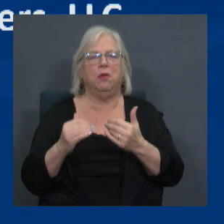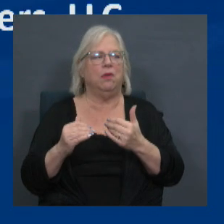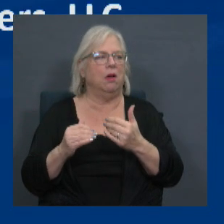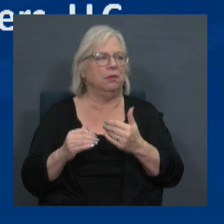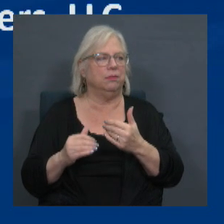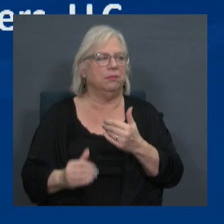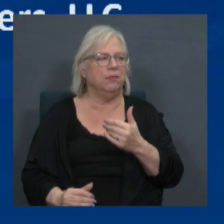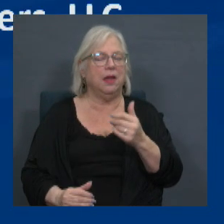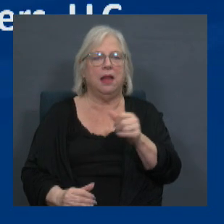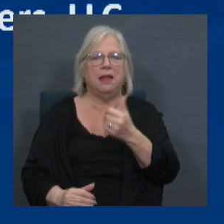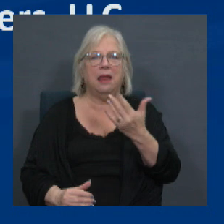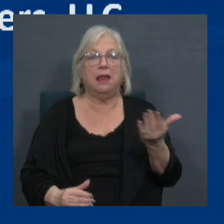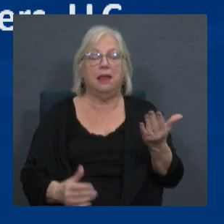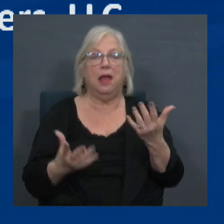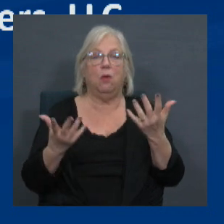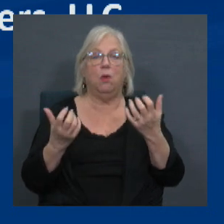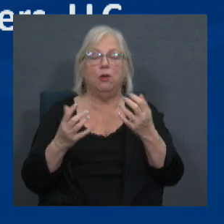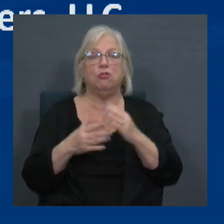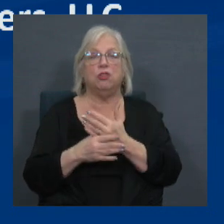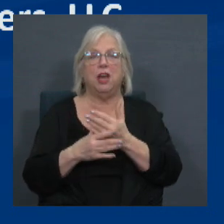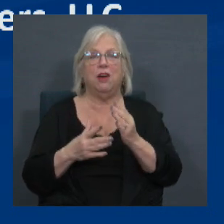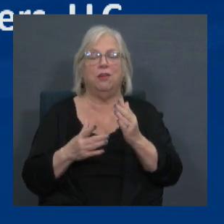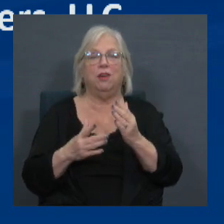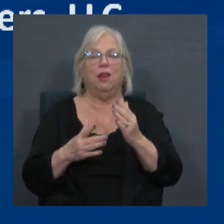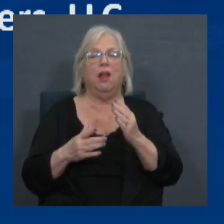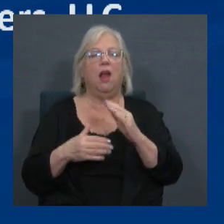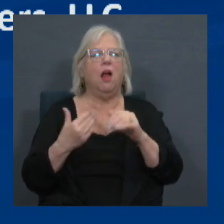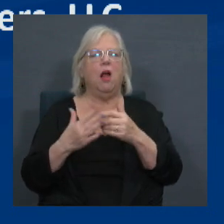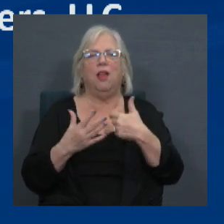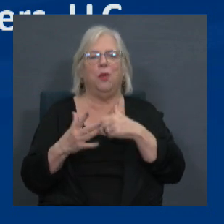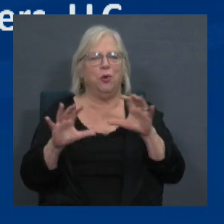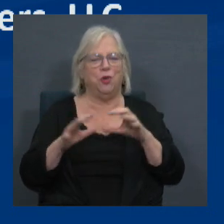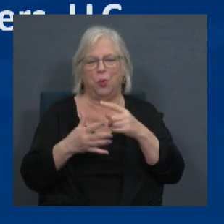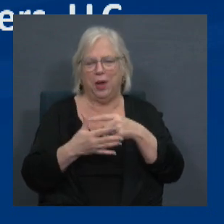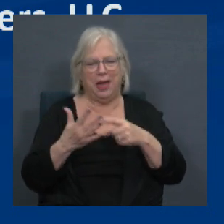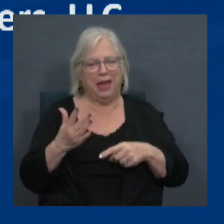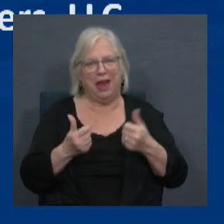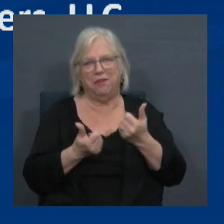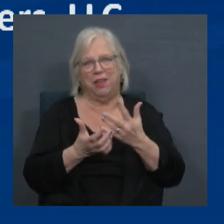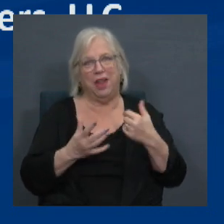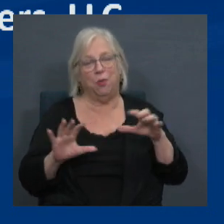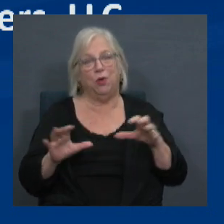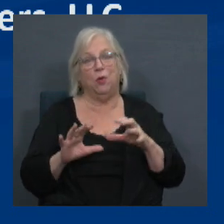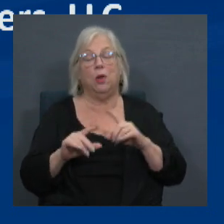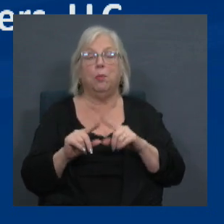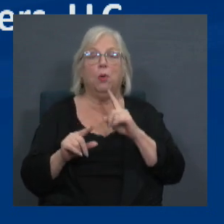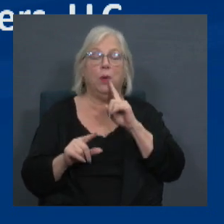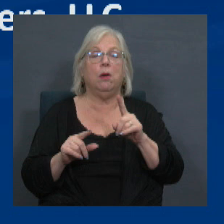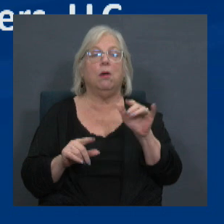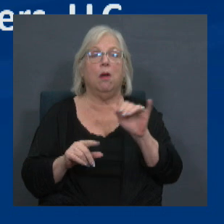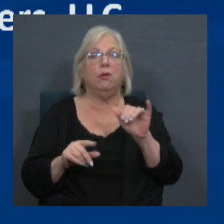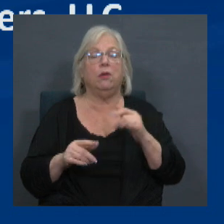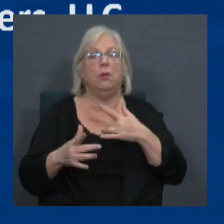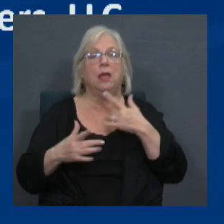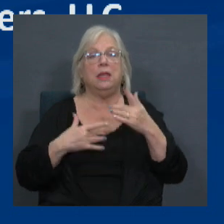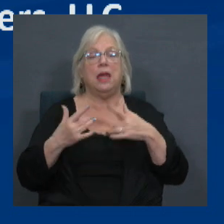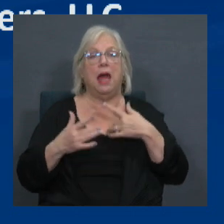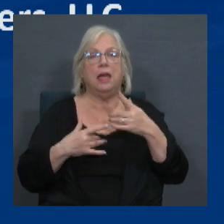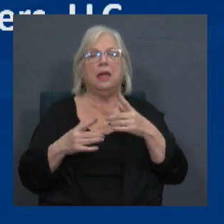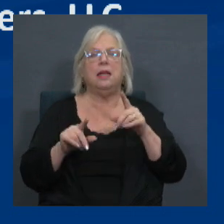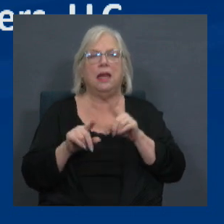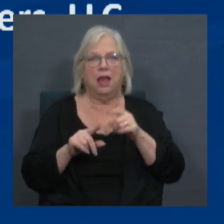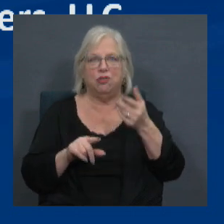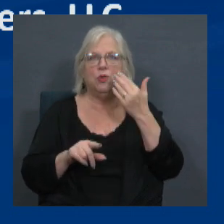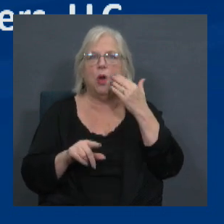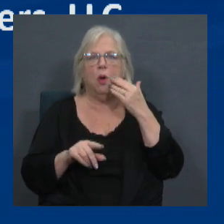other thing that we're here to share with you, while we're excited about all that we're doing and have been doing at the airport, we're excited. As all of us know,